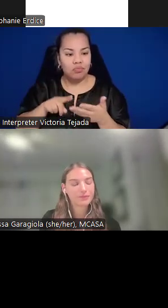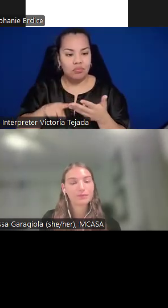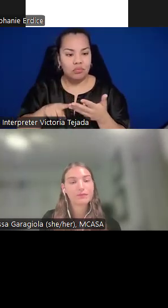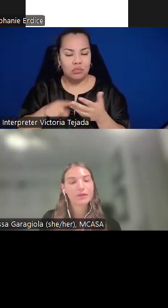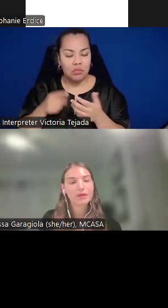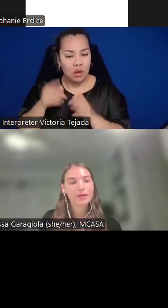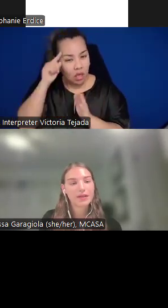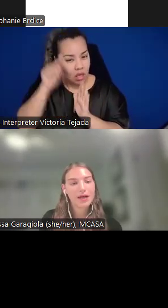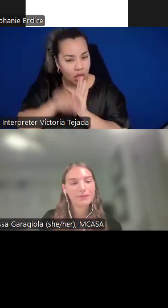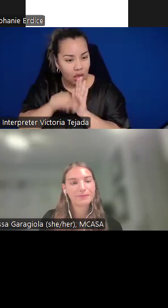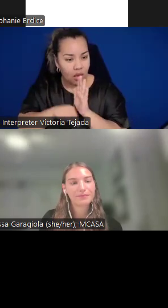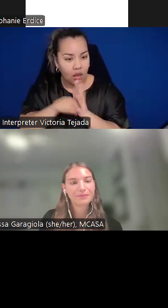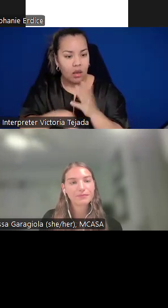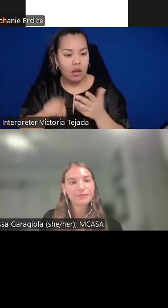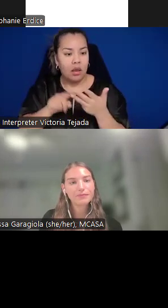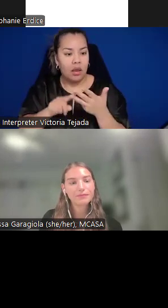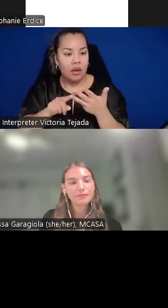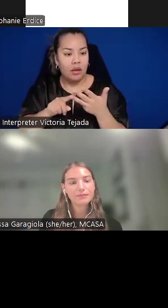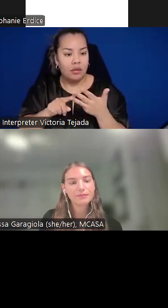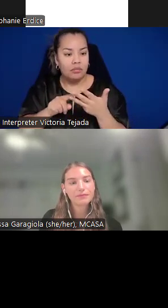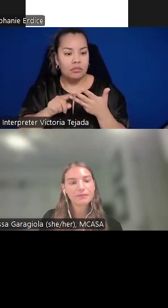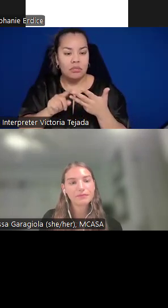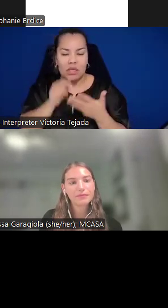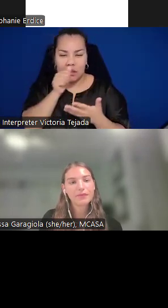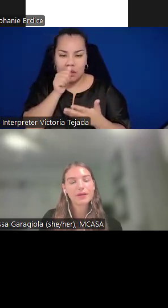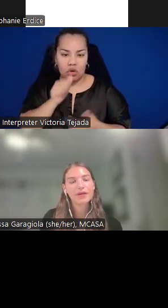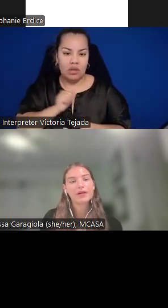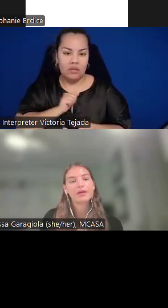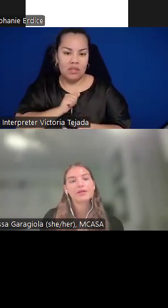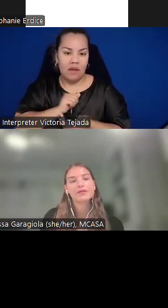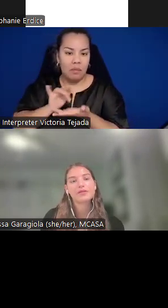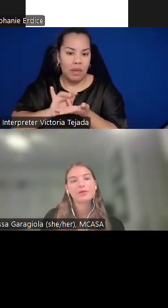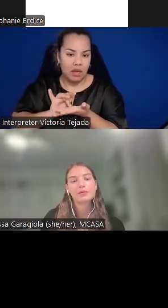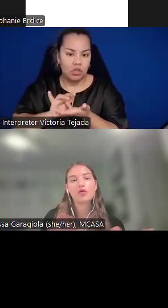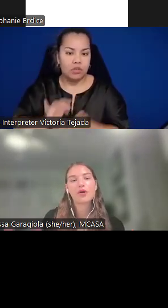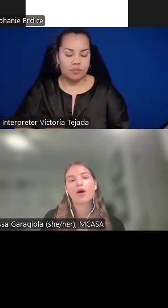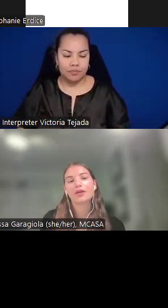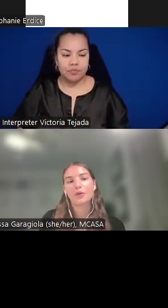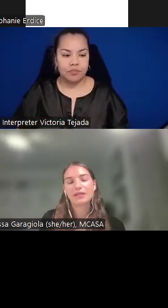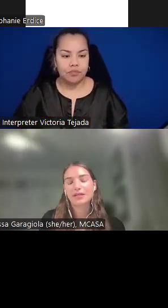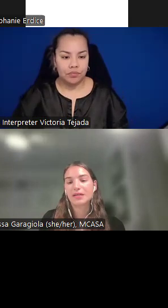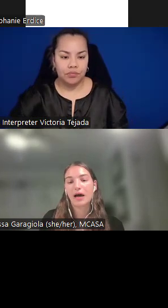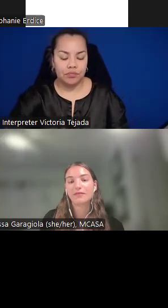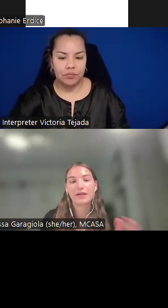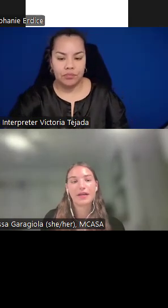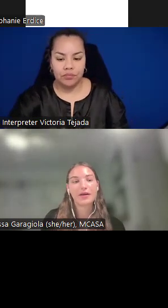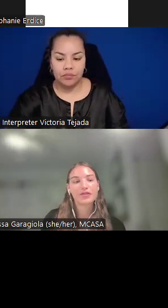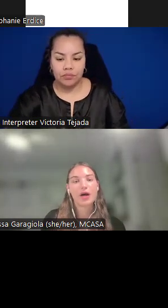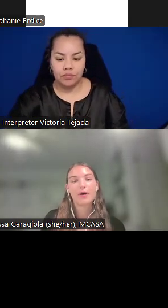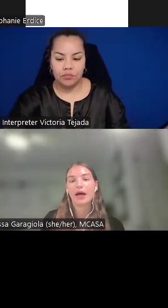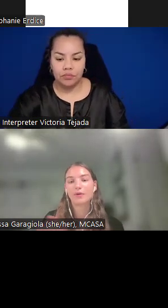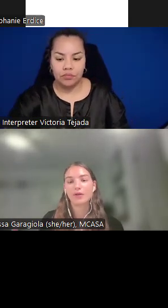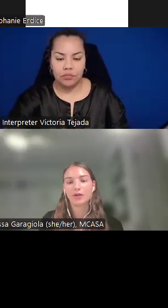self-medication. Next slide. So some overall consequences of